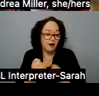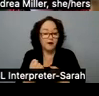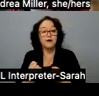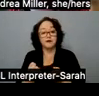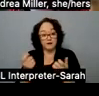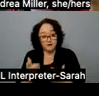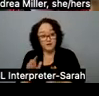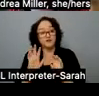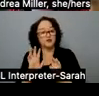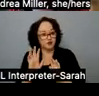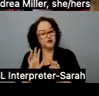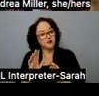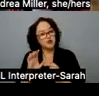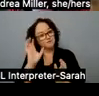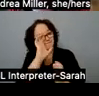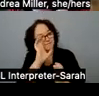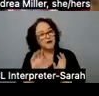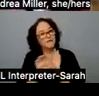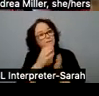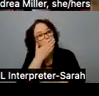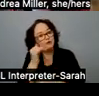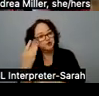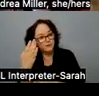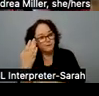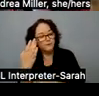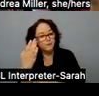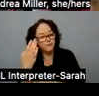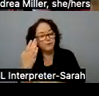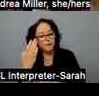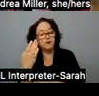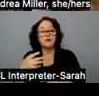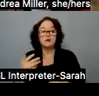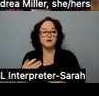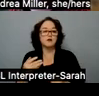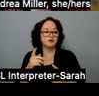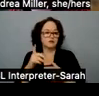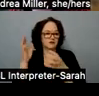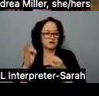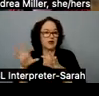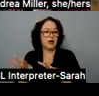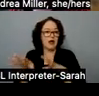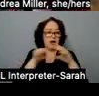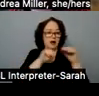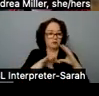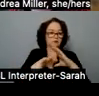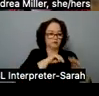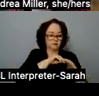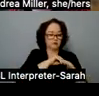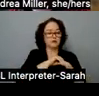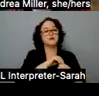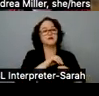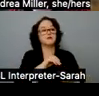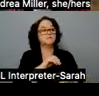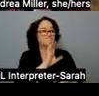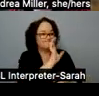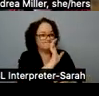credit units. She took a voucher with her. She went to other housing out in the community, got a better job, came off of